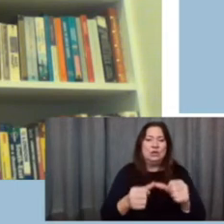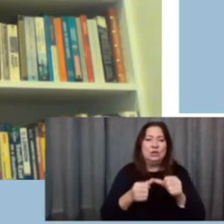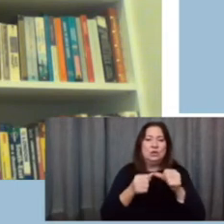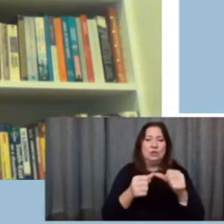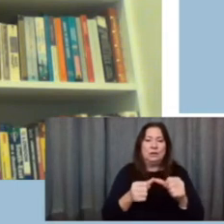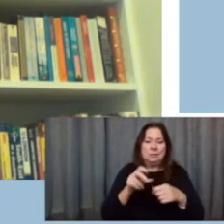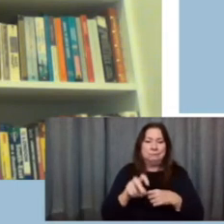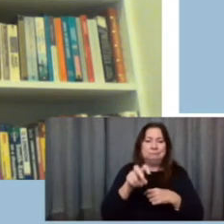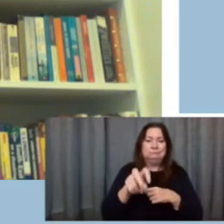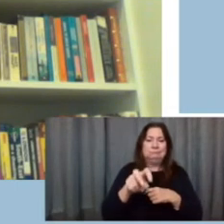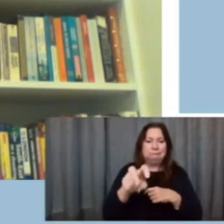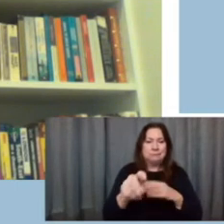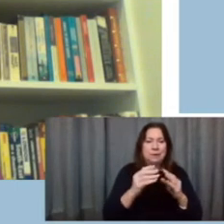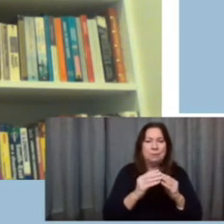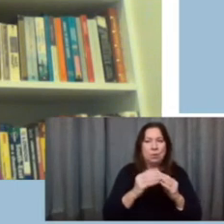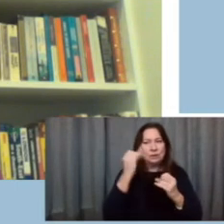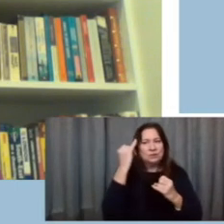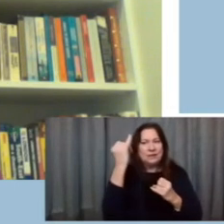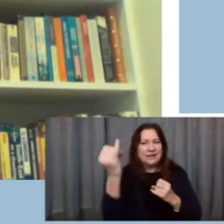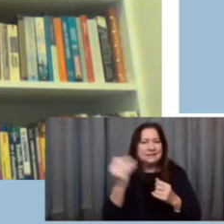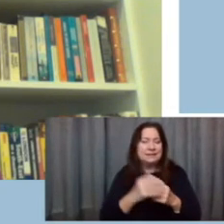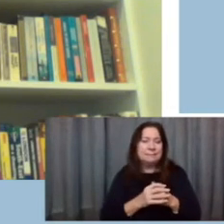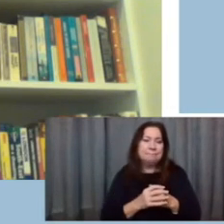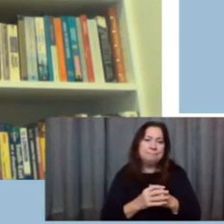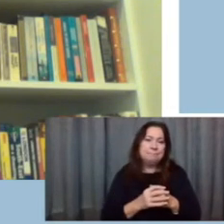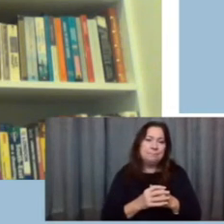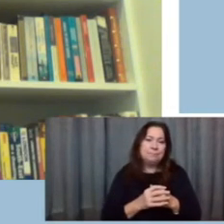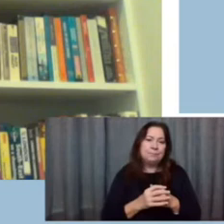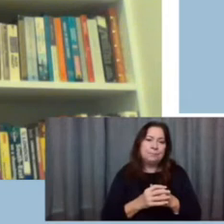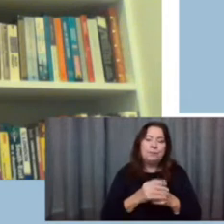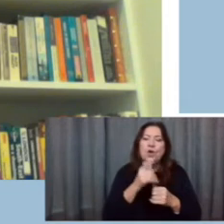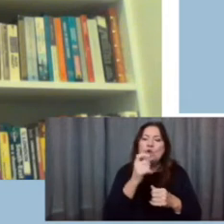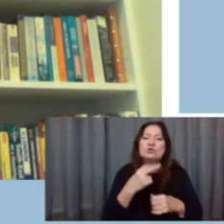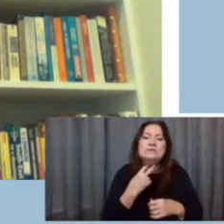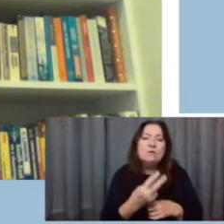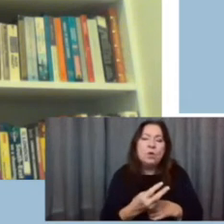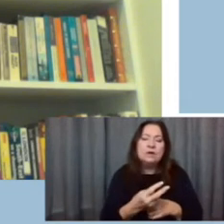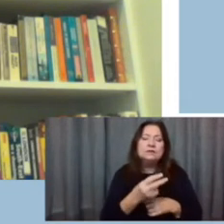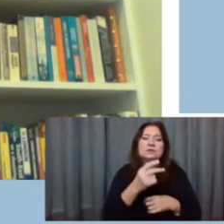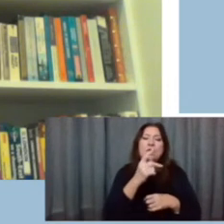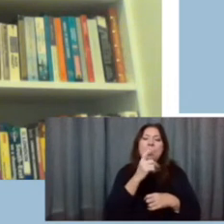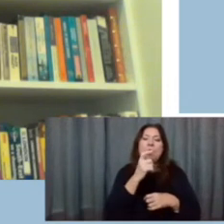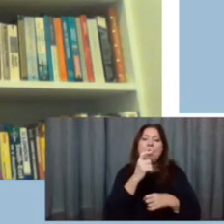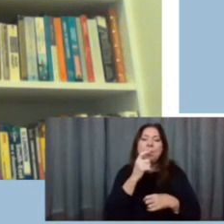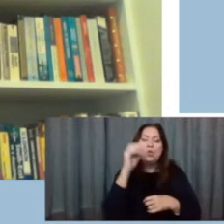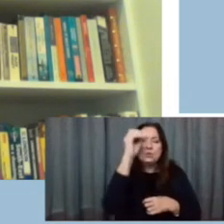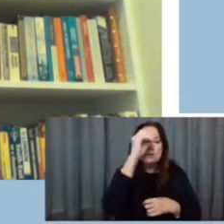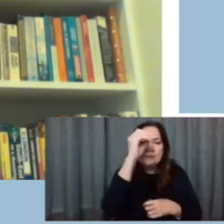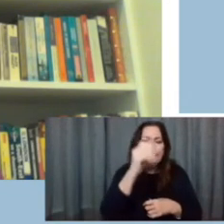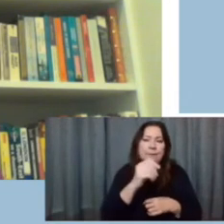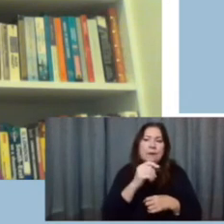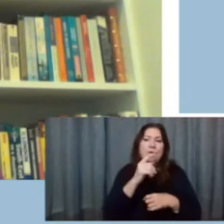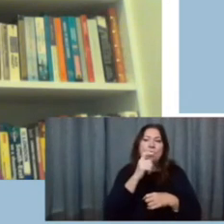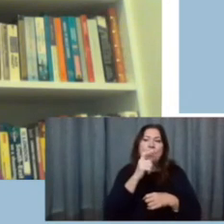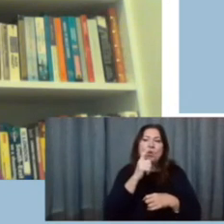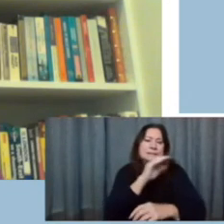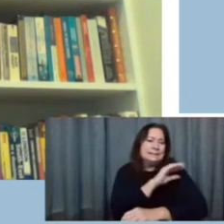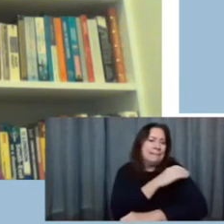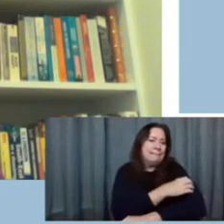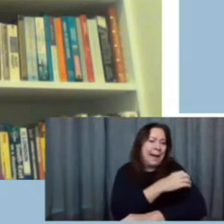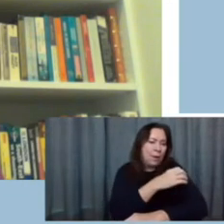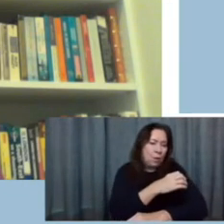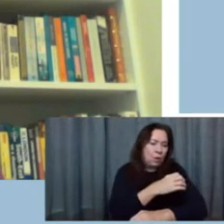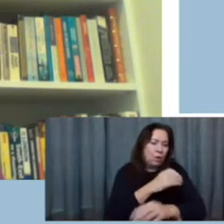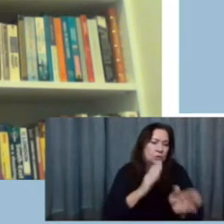that idea of, whose voice, whose epistemology, is the power source, who are the